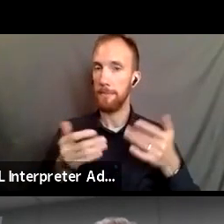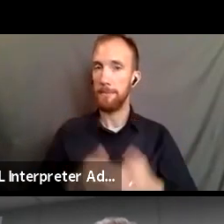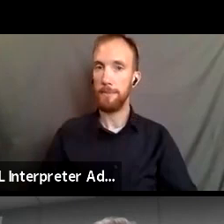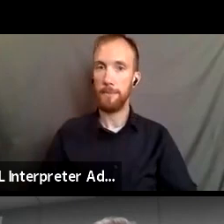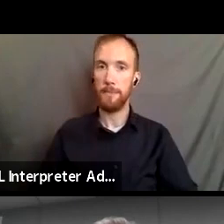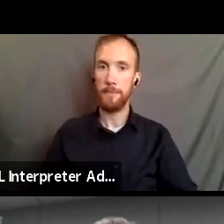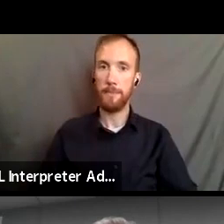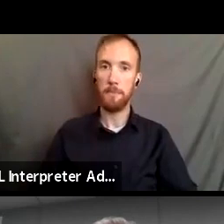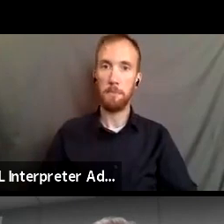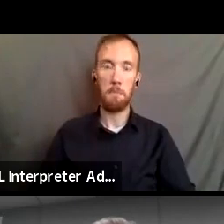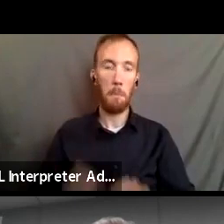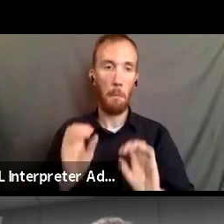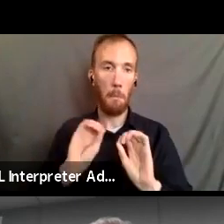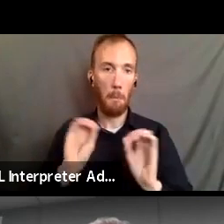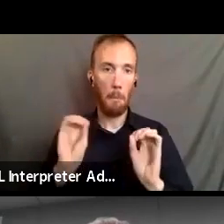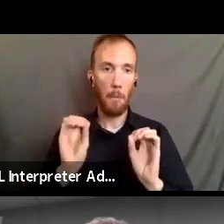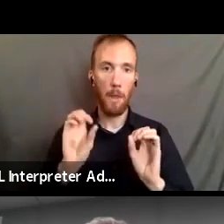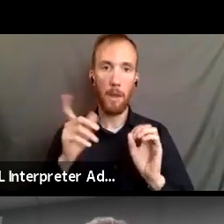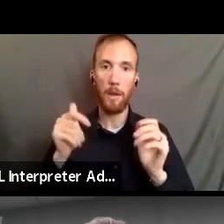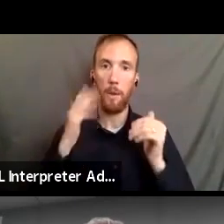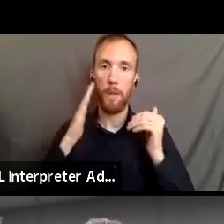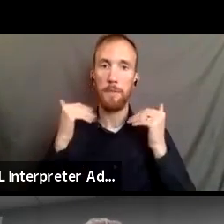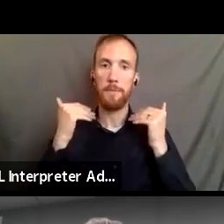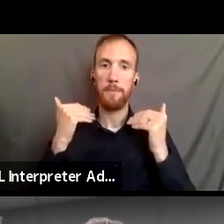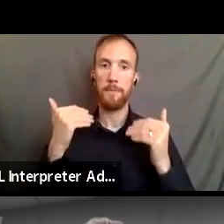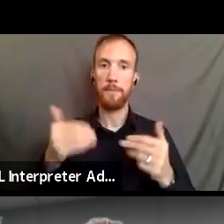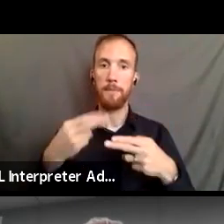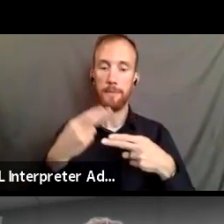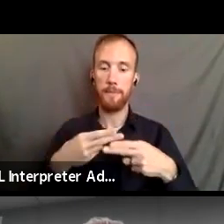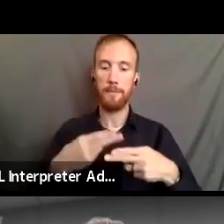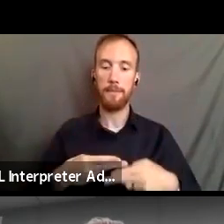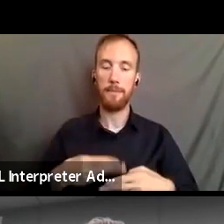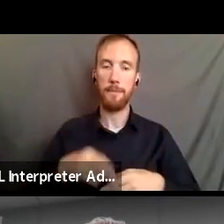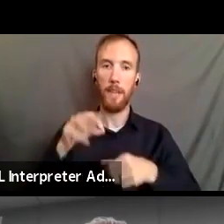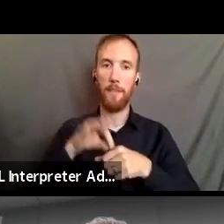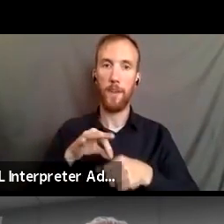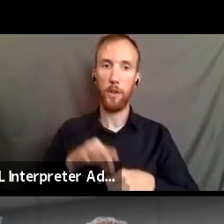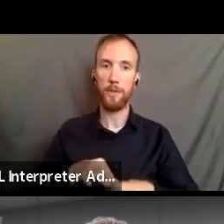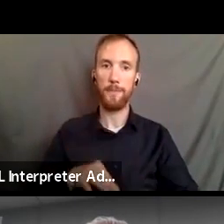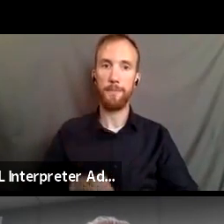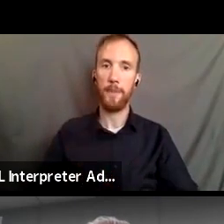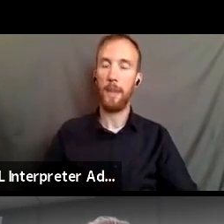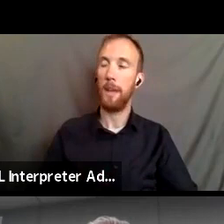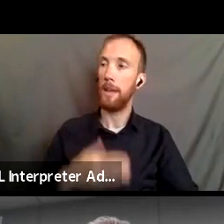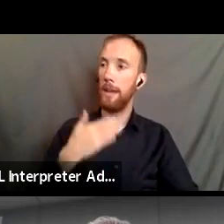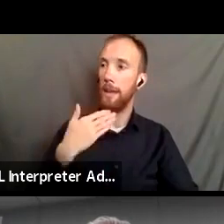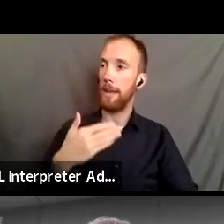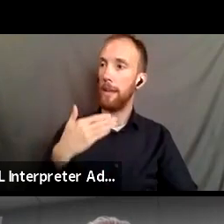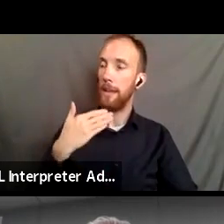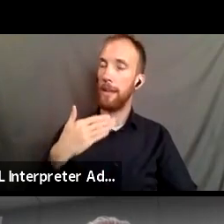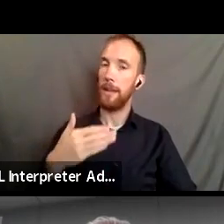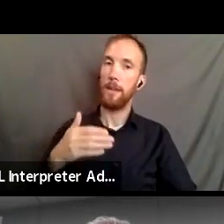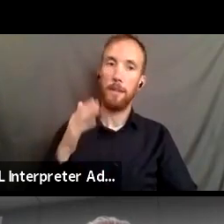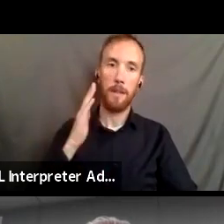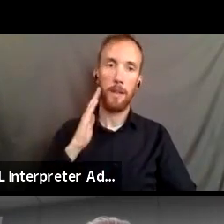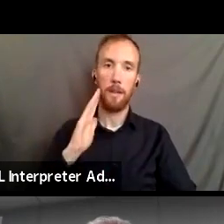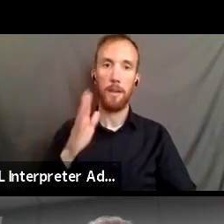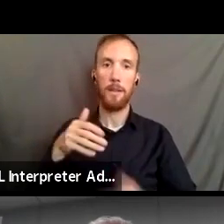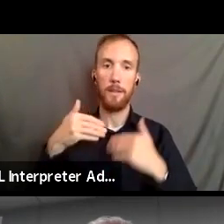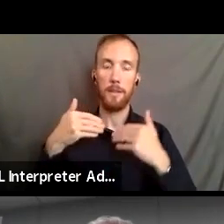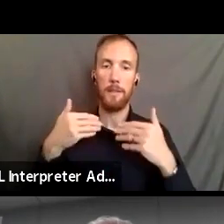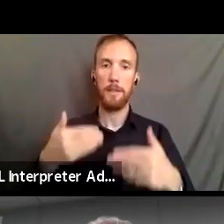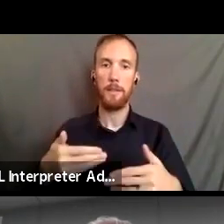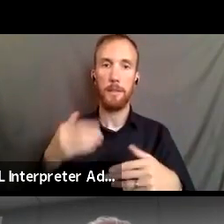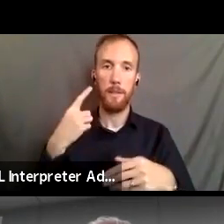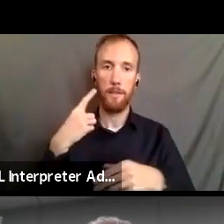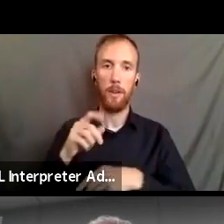hearing none well let's proceed with the roll call thank you mr president so we'll proceed with the roll call on